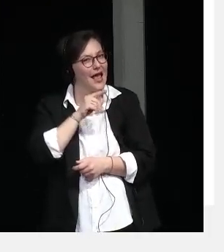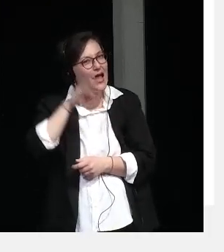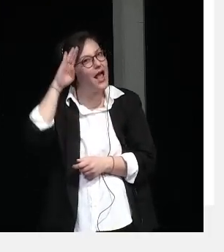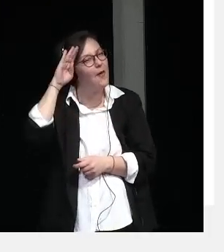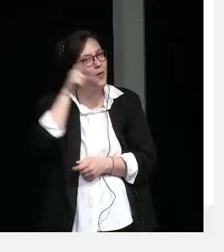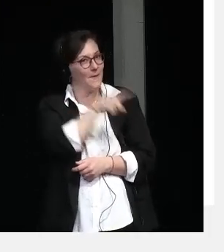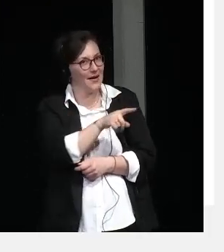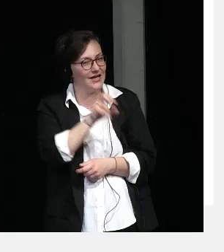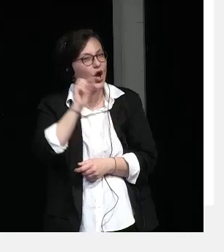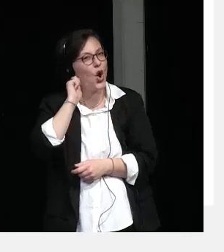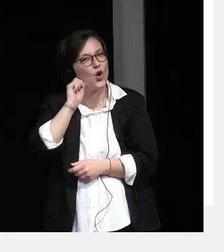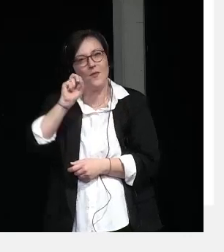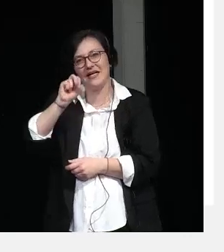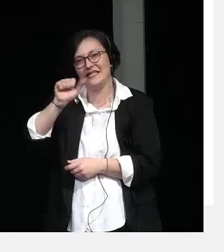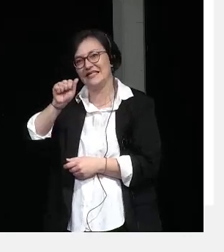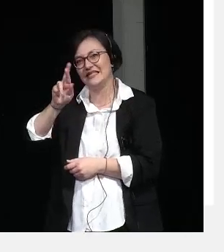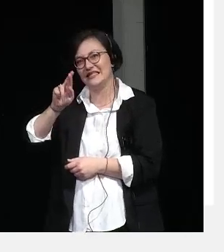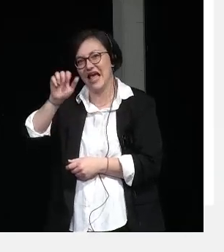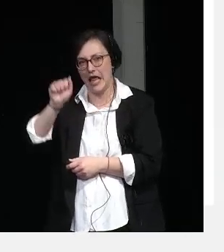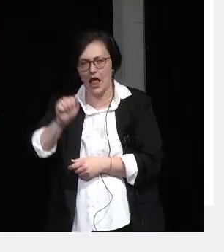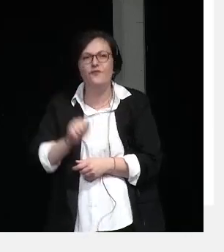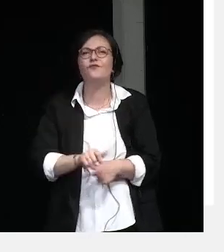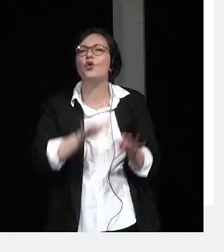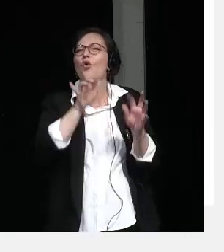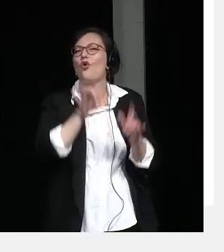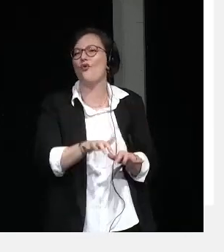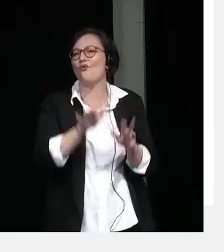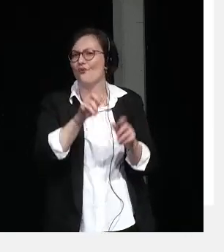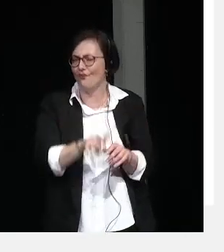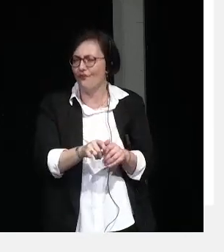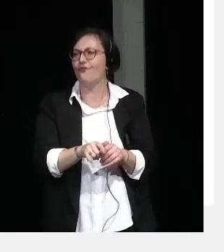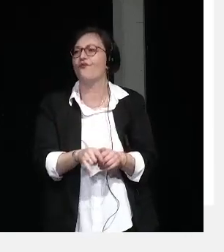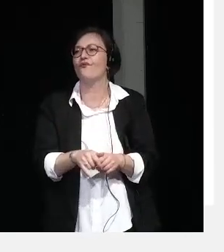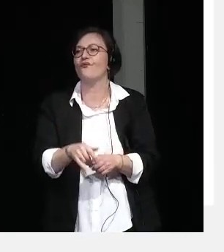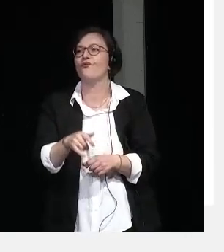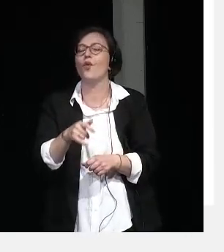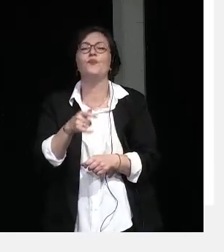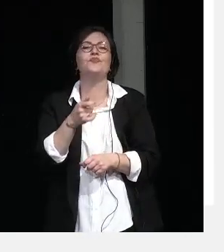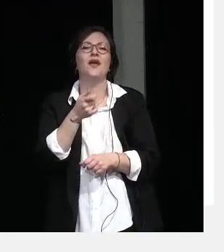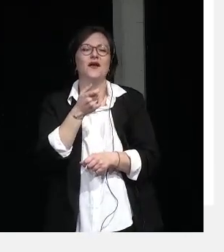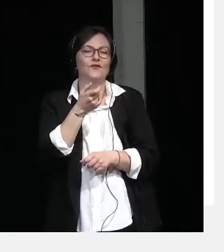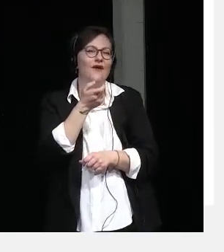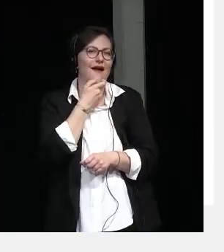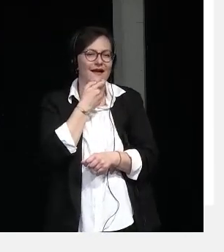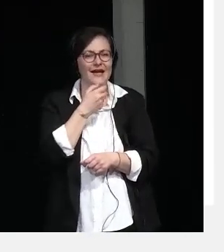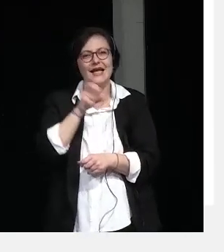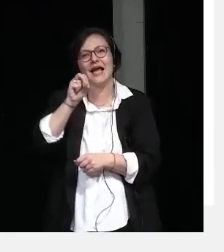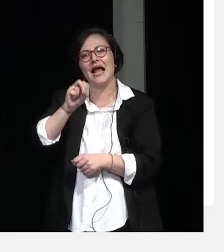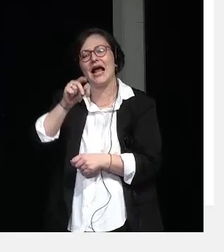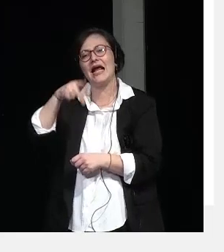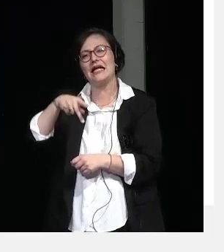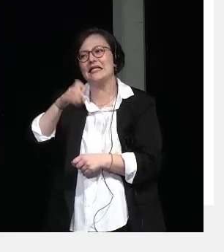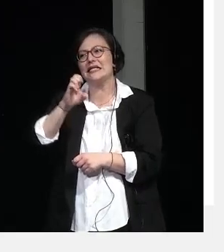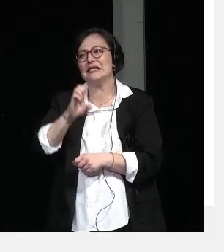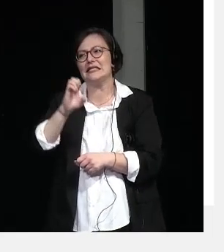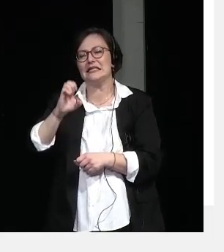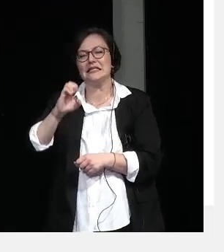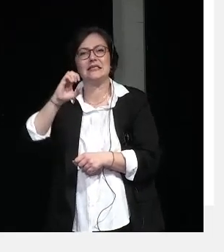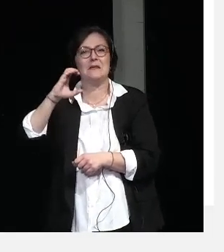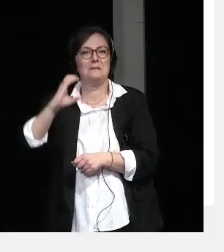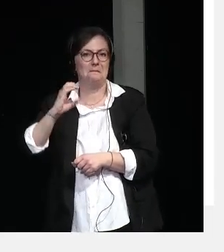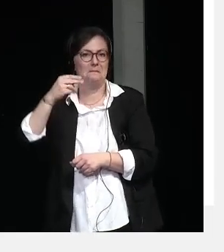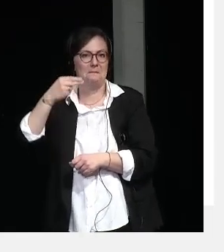also mentioning the different expertises that were involved, from neuroscientists to museum designers.